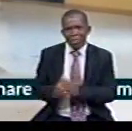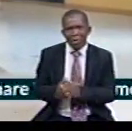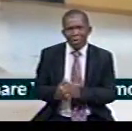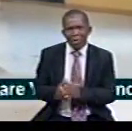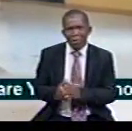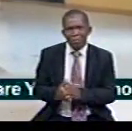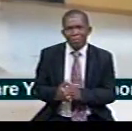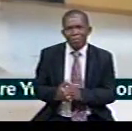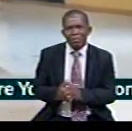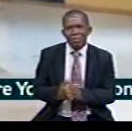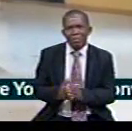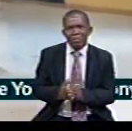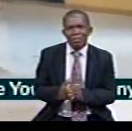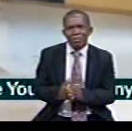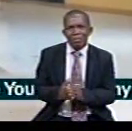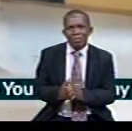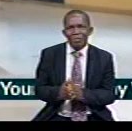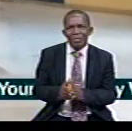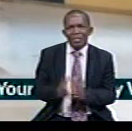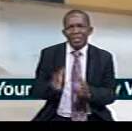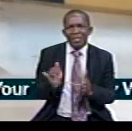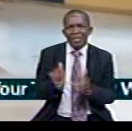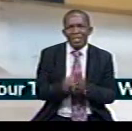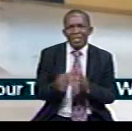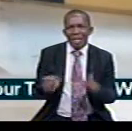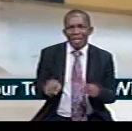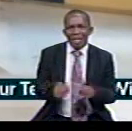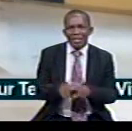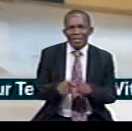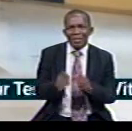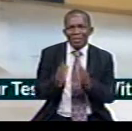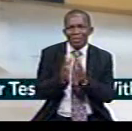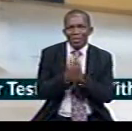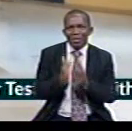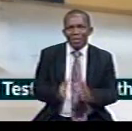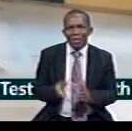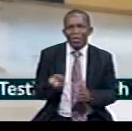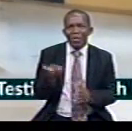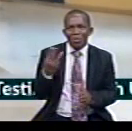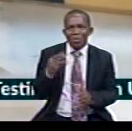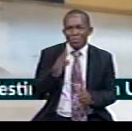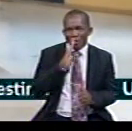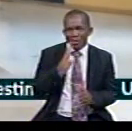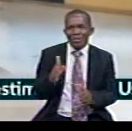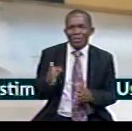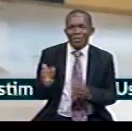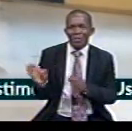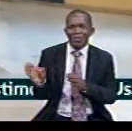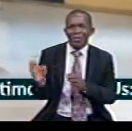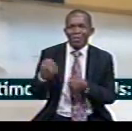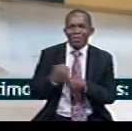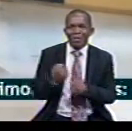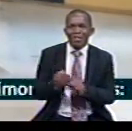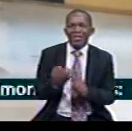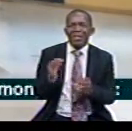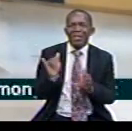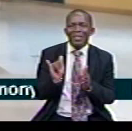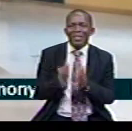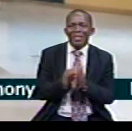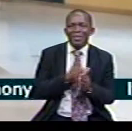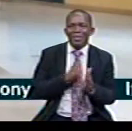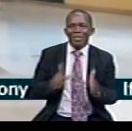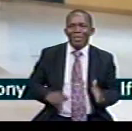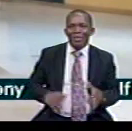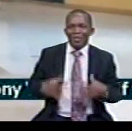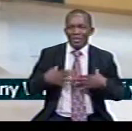finalization of the miracle at the miracle explosion that took place in Lagos, Nigeria. She said, after the crusade,